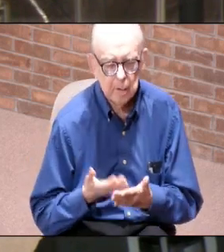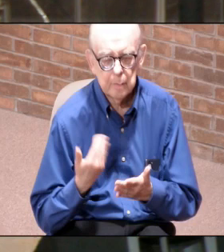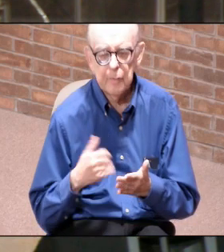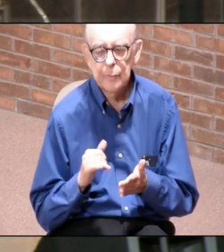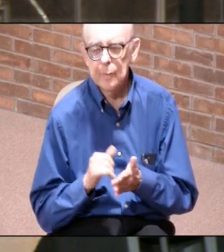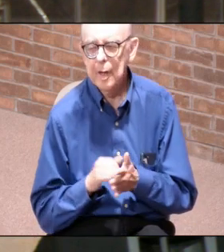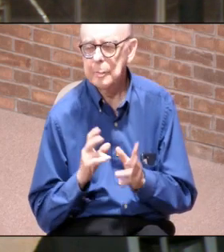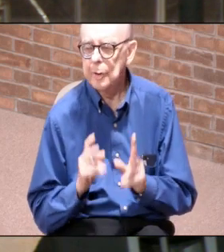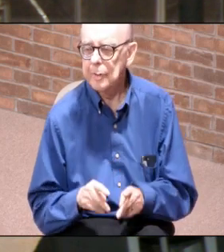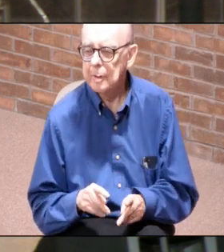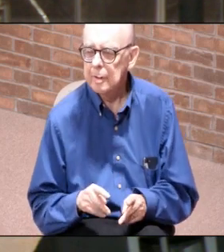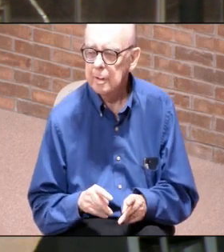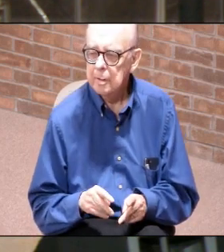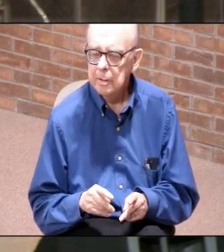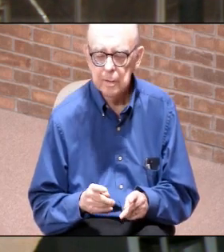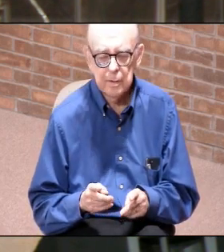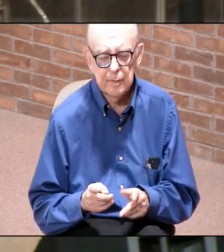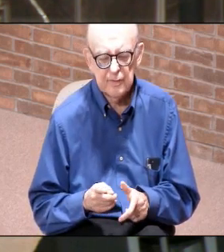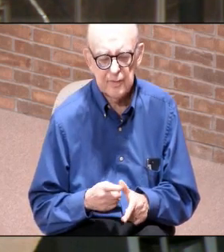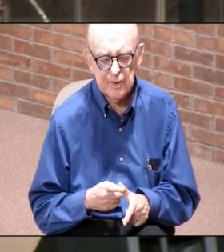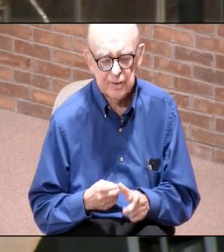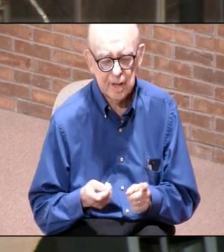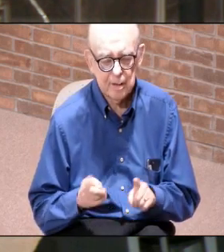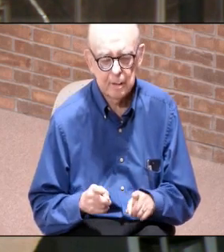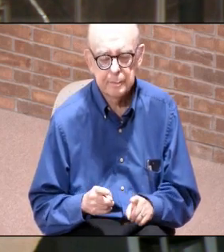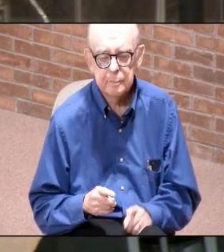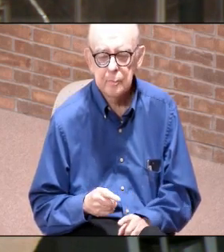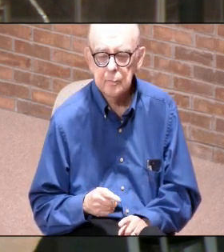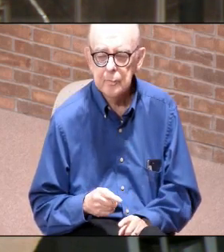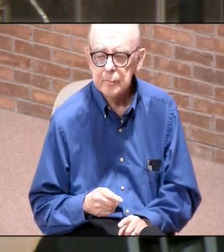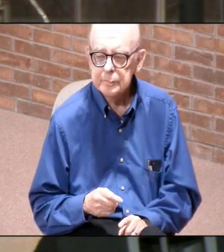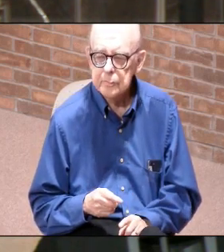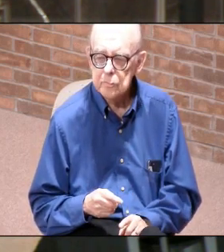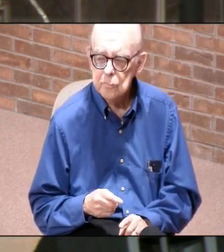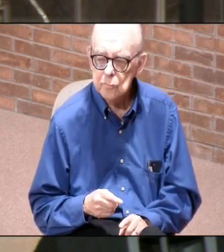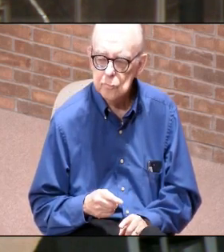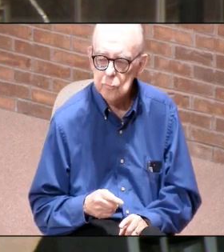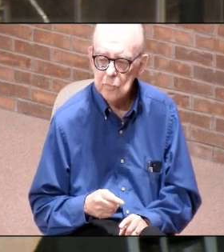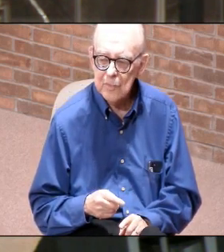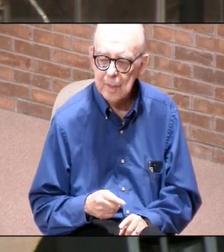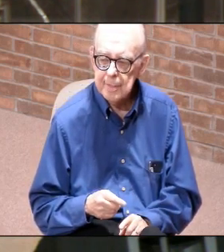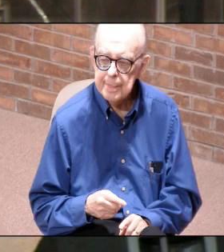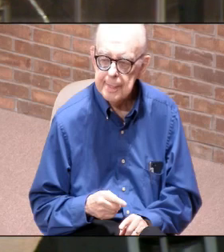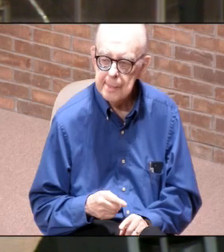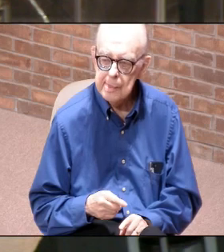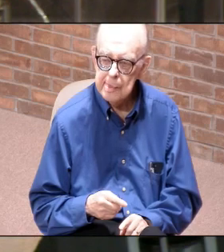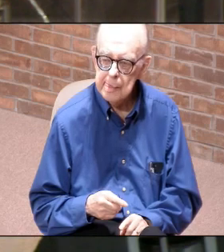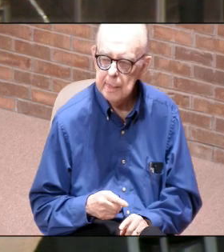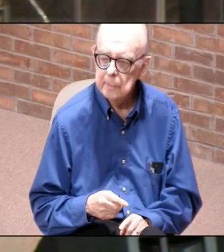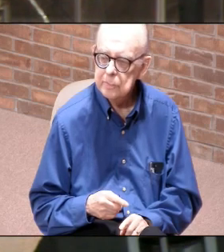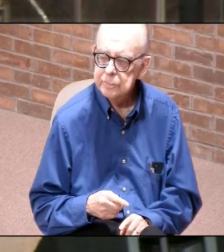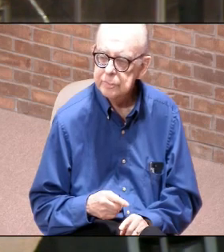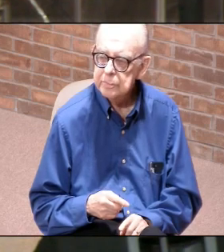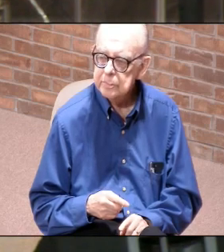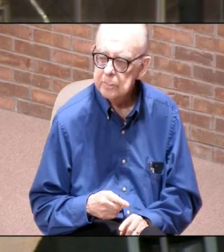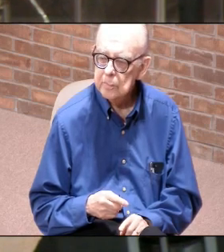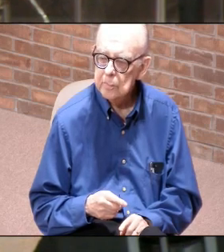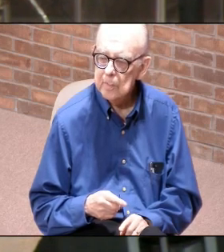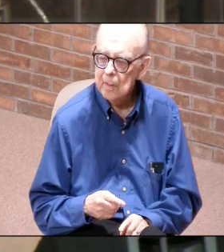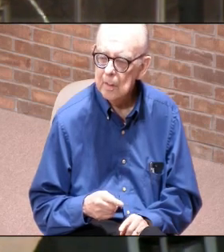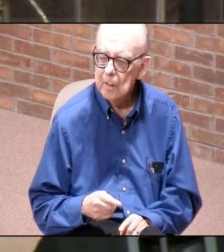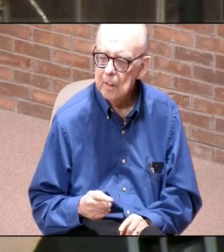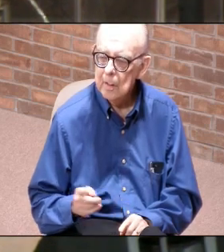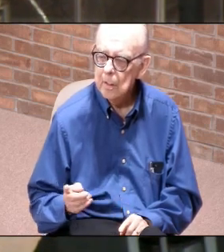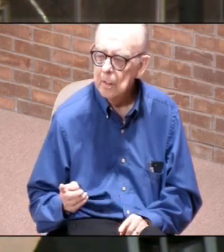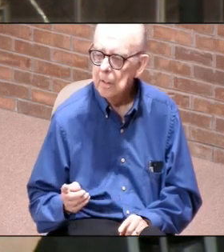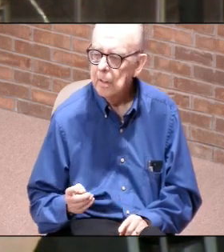Peter Graves when it first came out, and then Peter Graves was one of the people, and then he took over. But